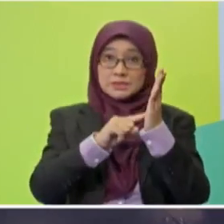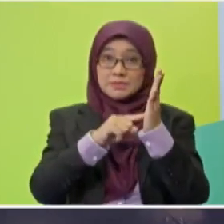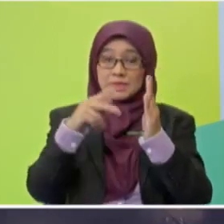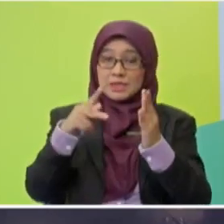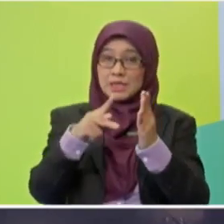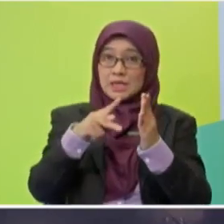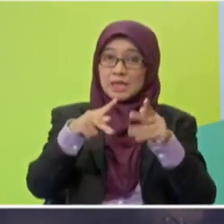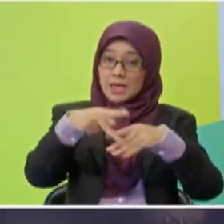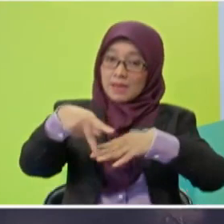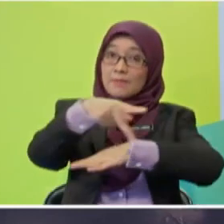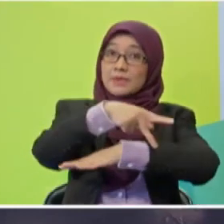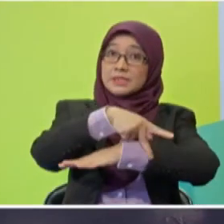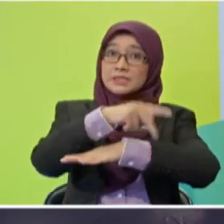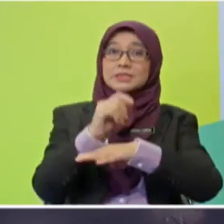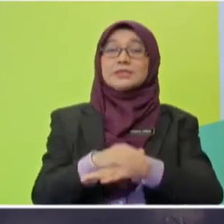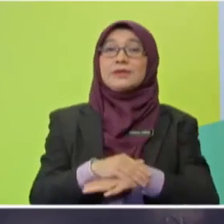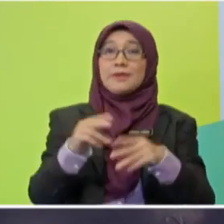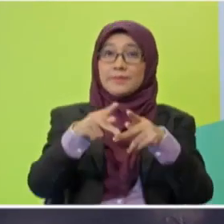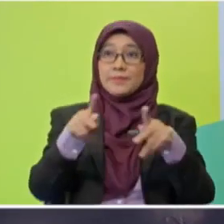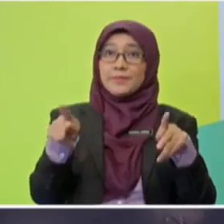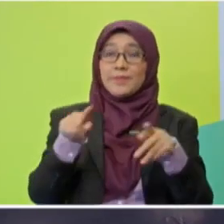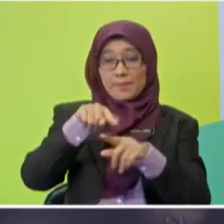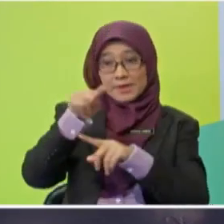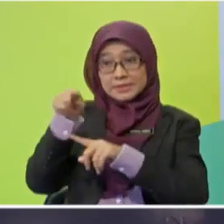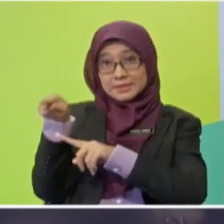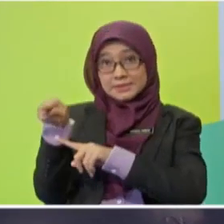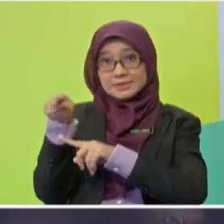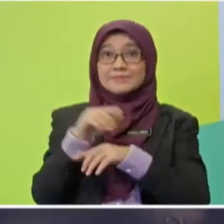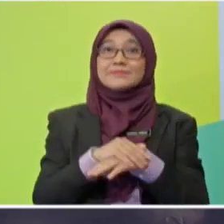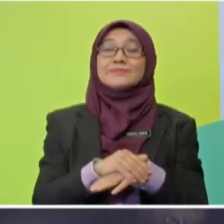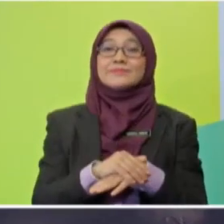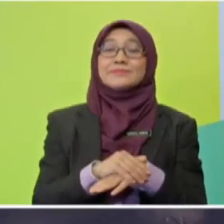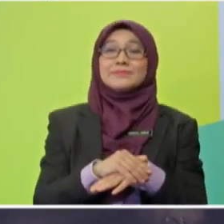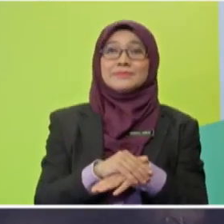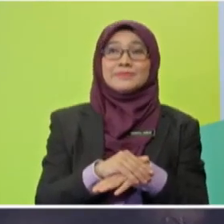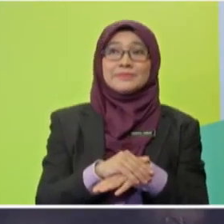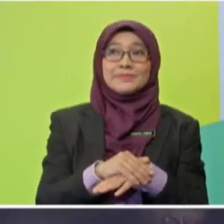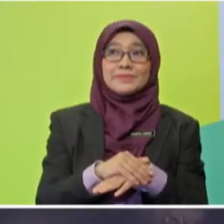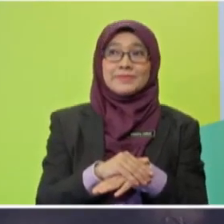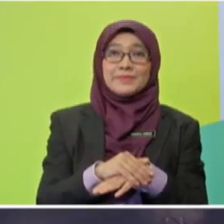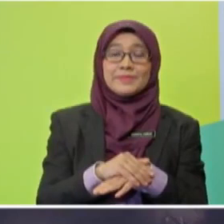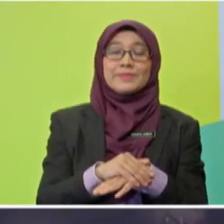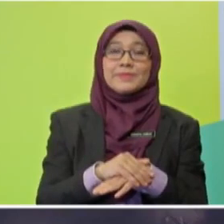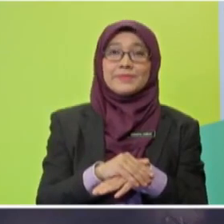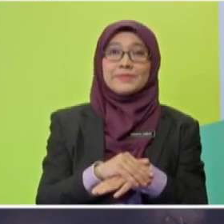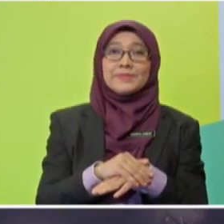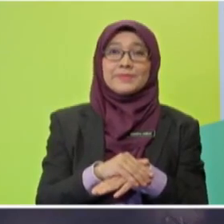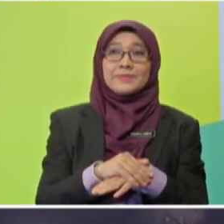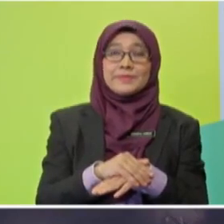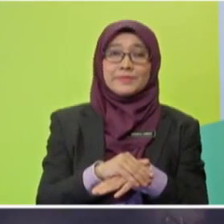quotient? Oh, I need to recall that again, but I think I'm quite sure we're going to be covering that kids later. out